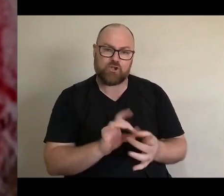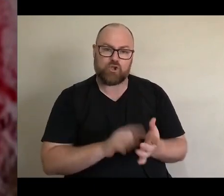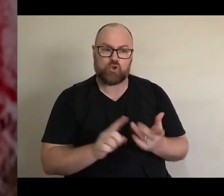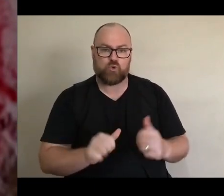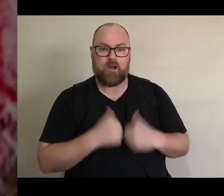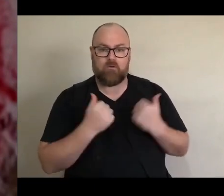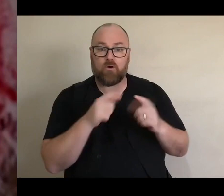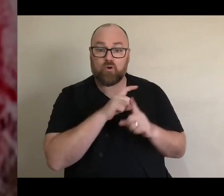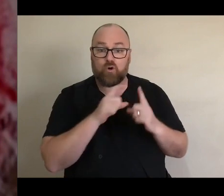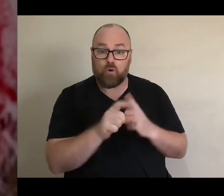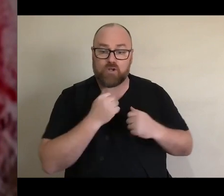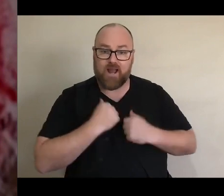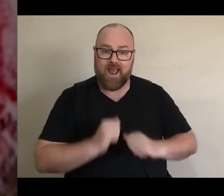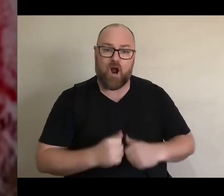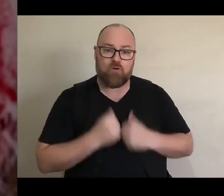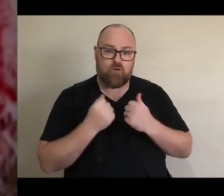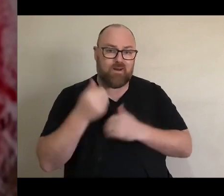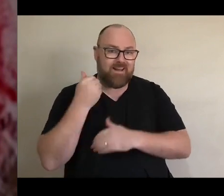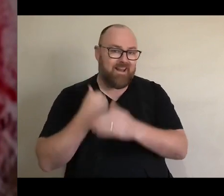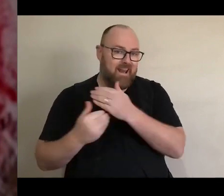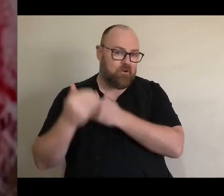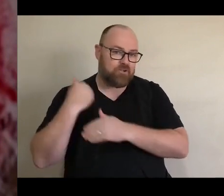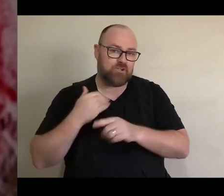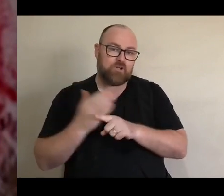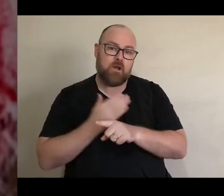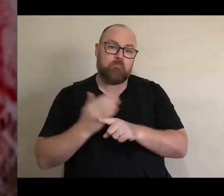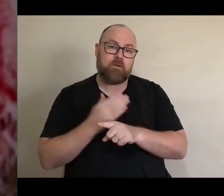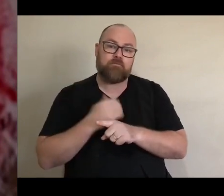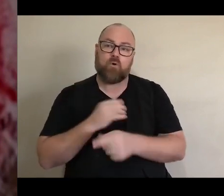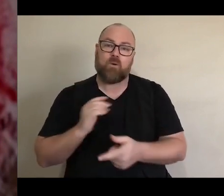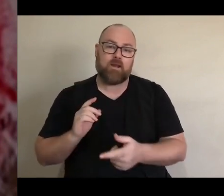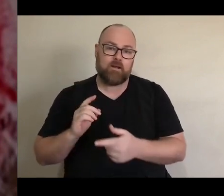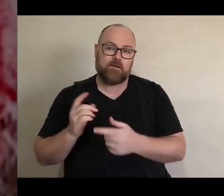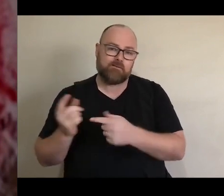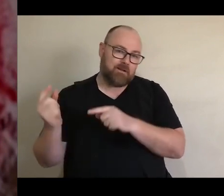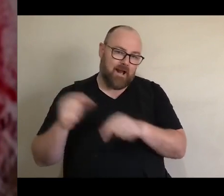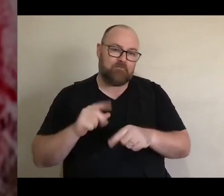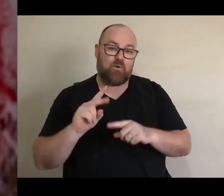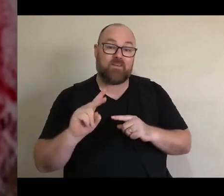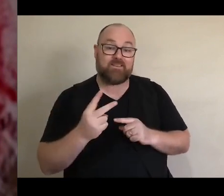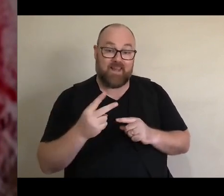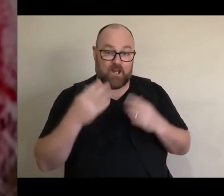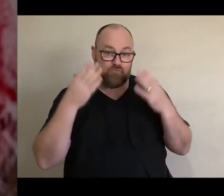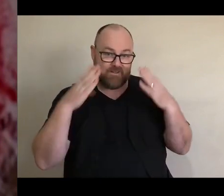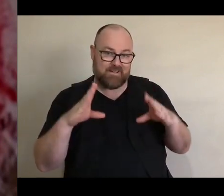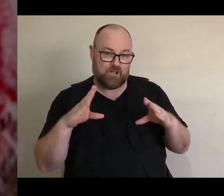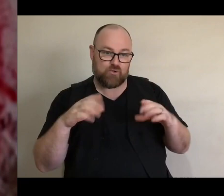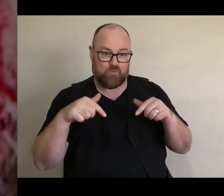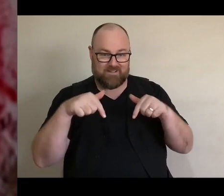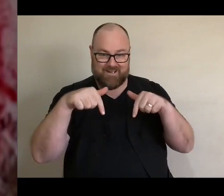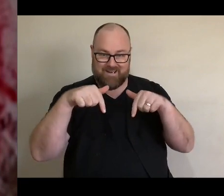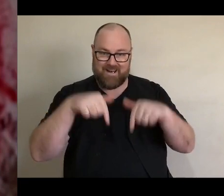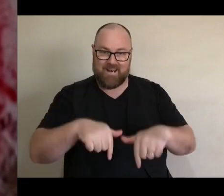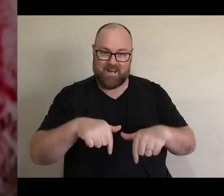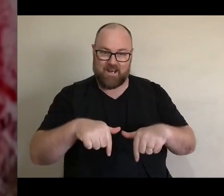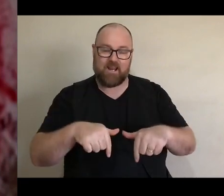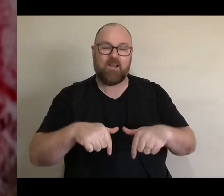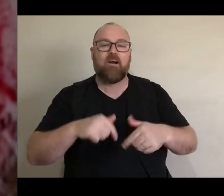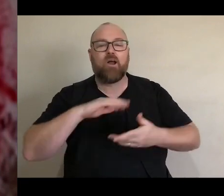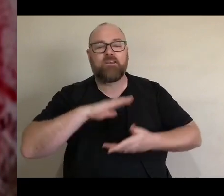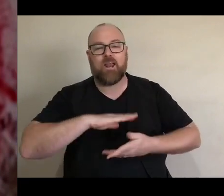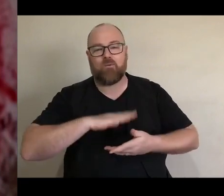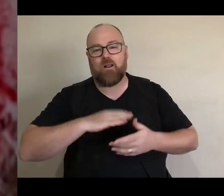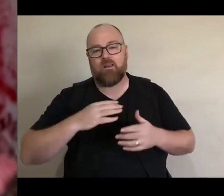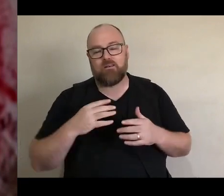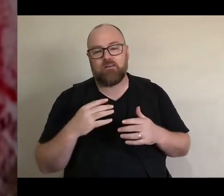our heritage before we come into the second residential, which is here on my other country, Ngunnawal country,